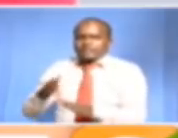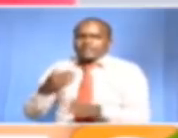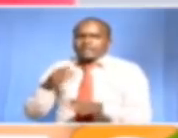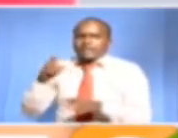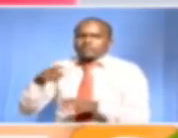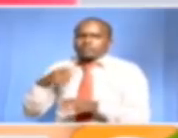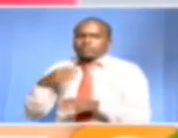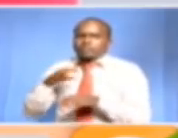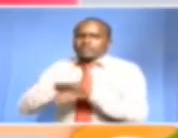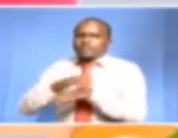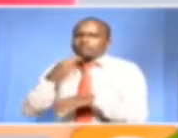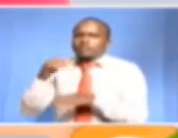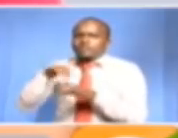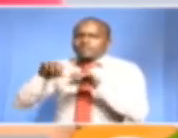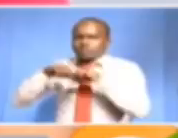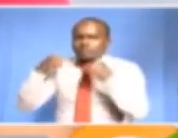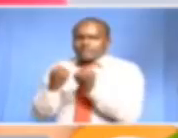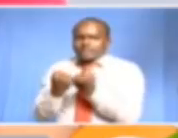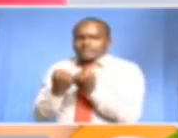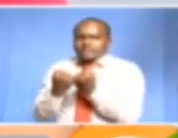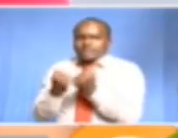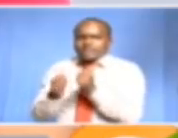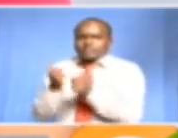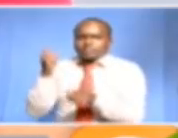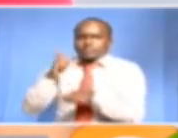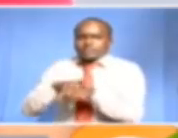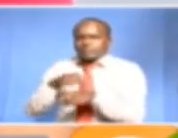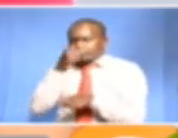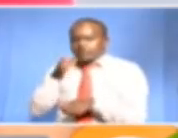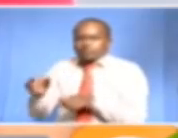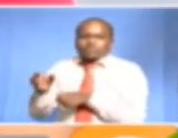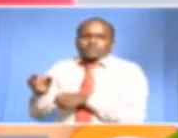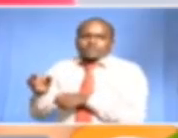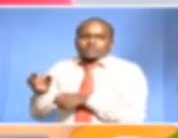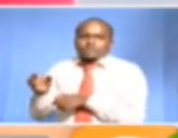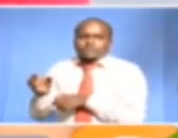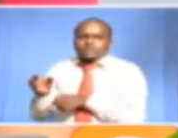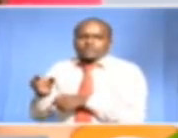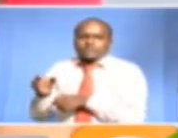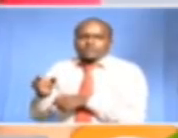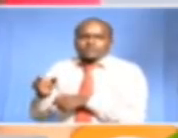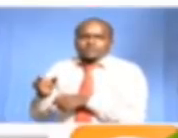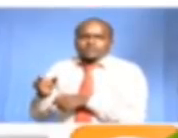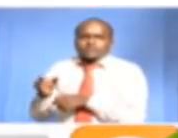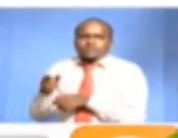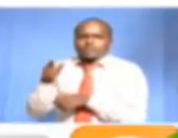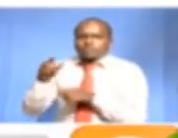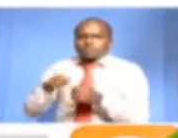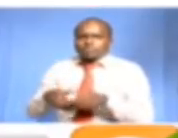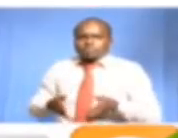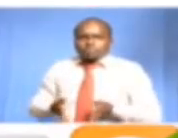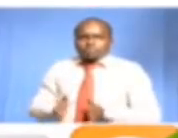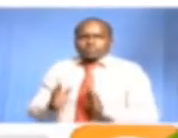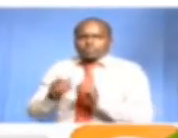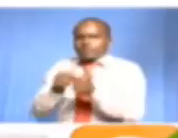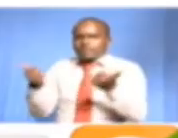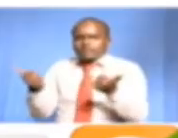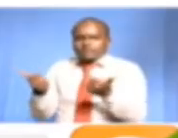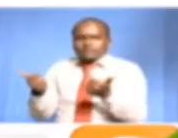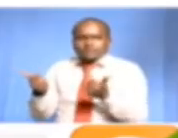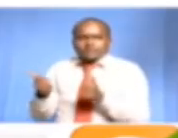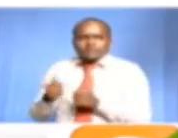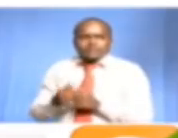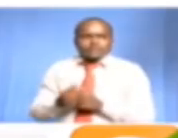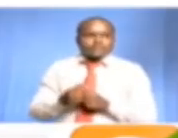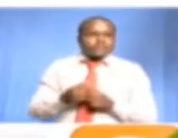in a society that oftentimes leaves you out. Right. You were born able-bodied. You could walk. I was born a